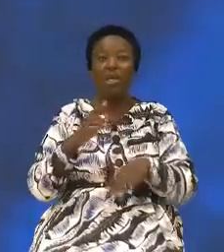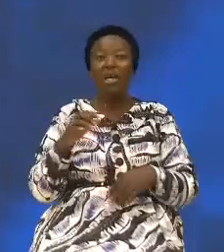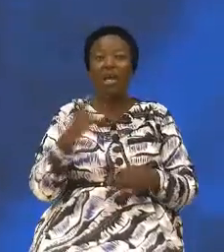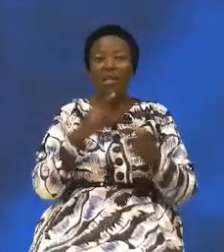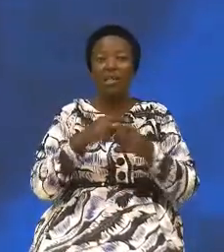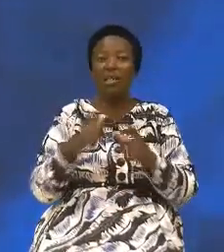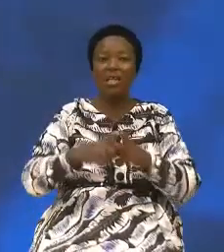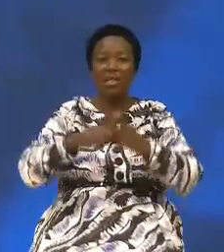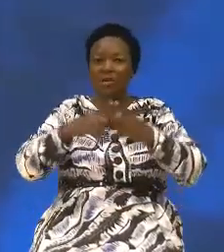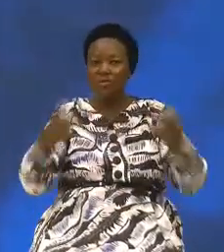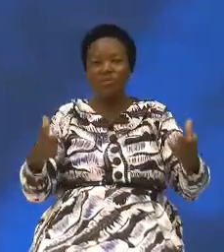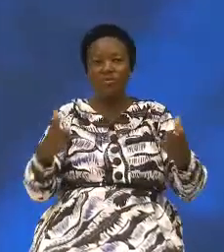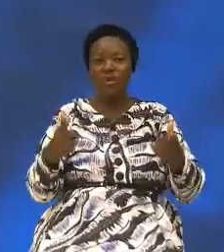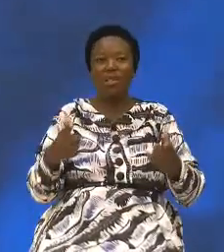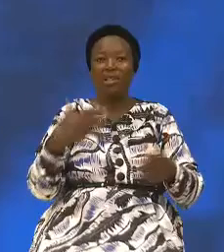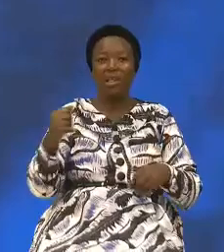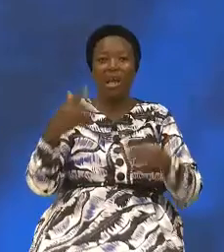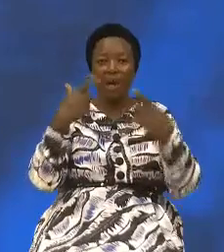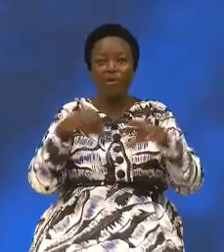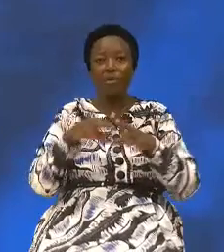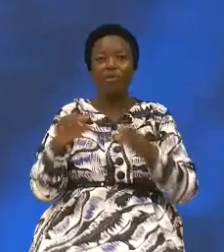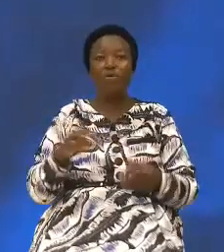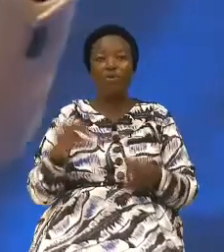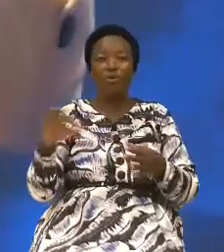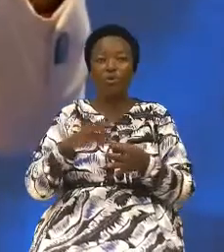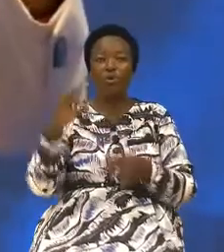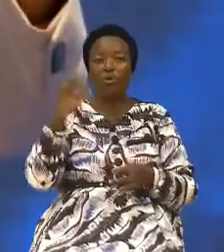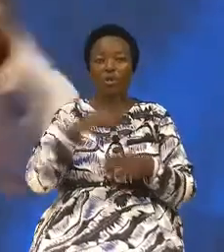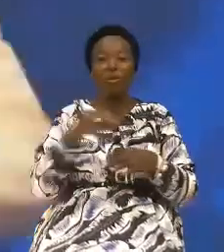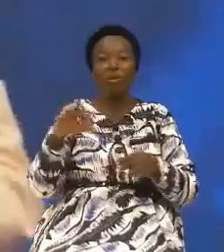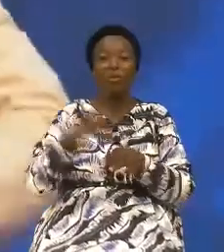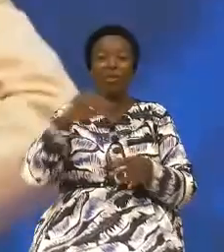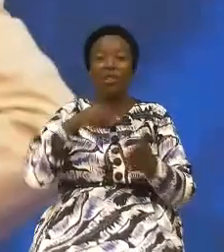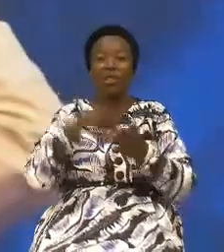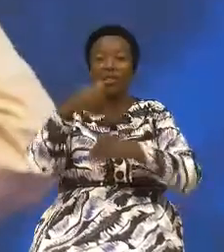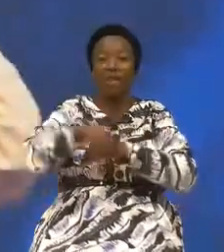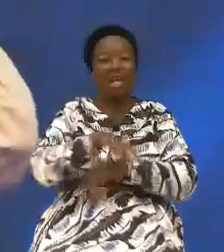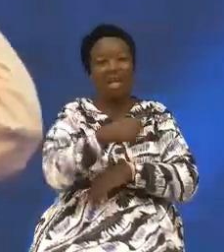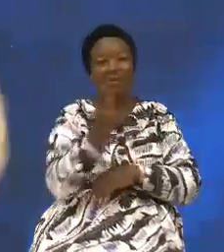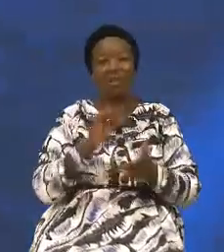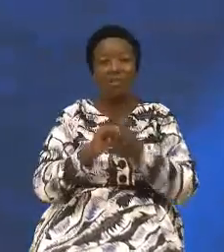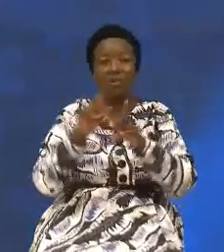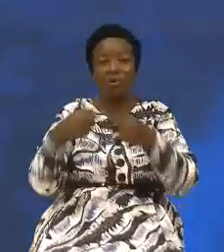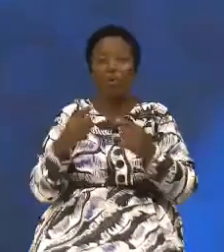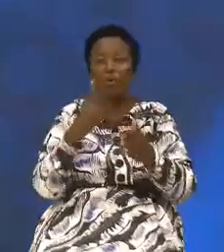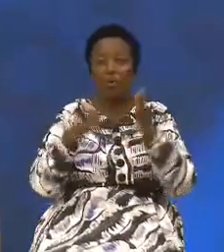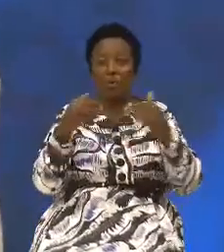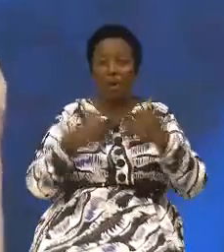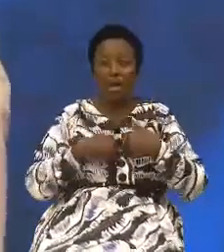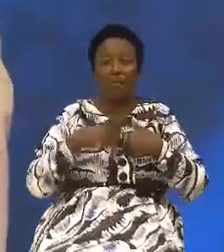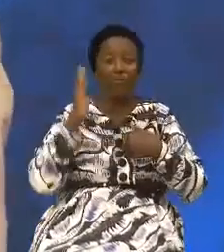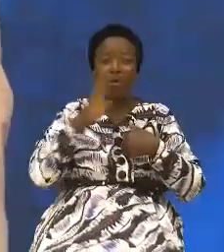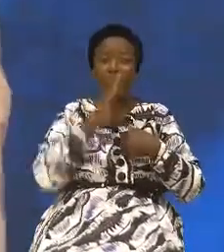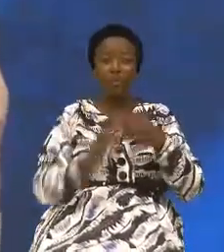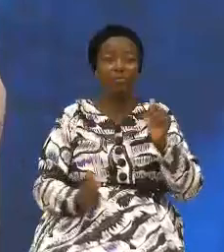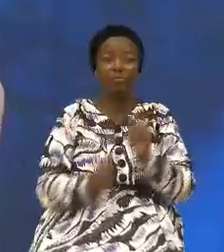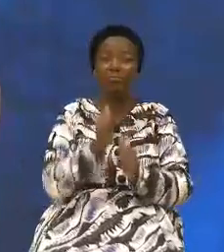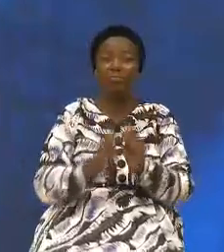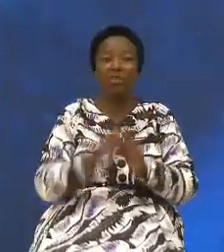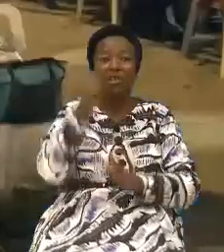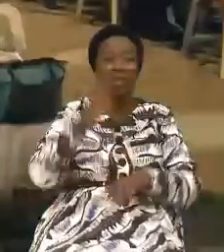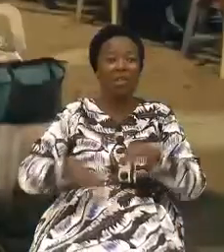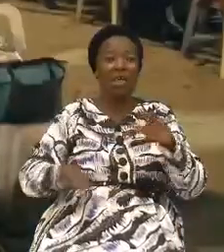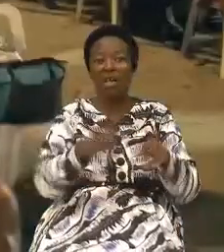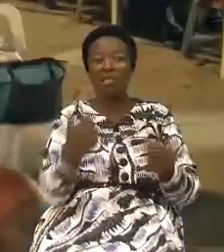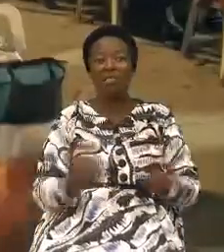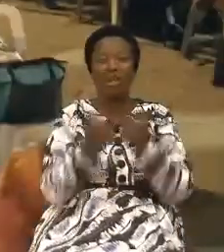in your soul, in your spirit tonight. Anywhere you go, what you have will be greater than any challenge you can ever